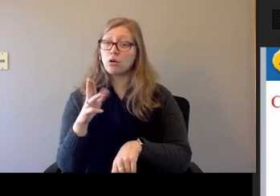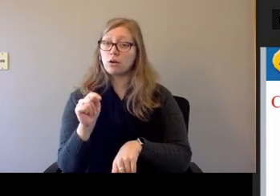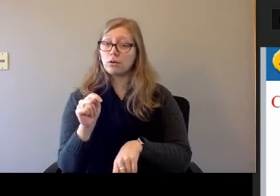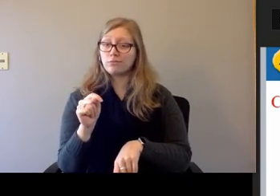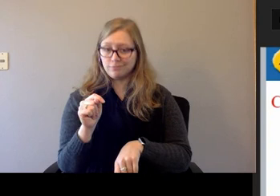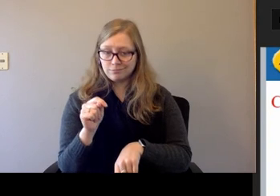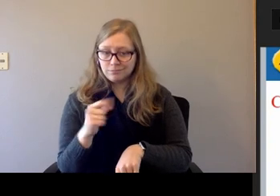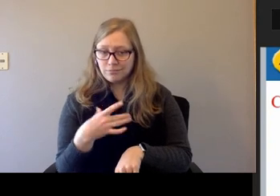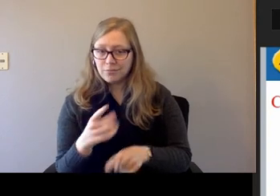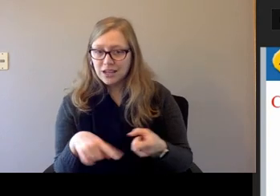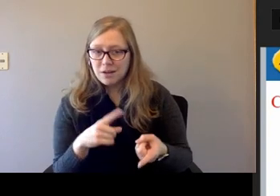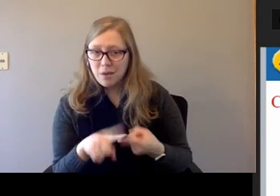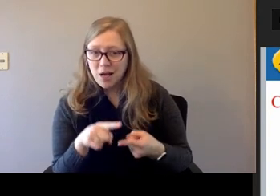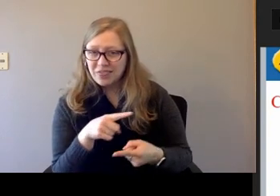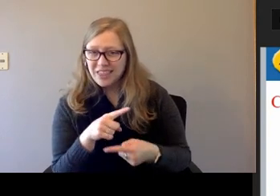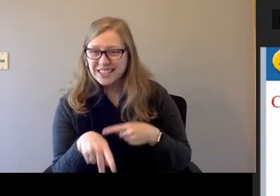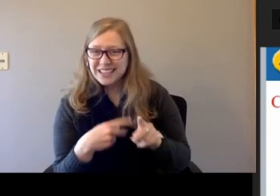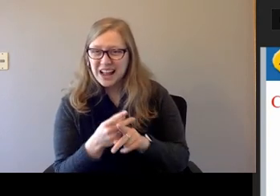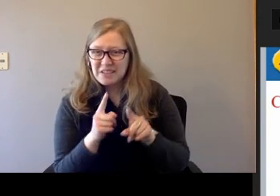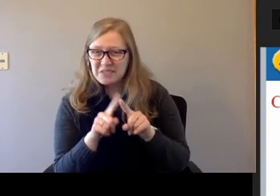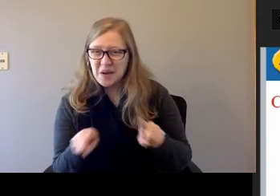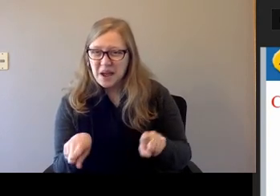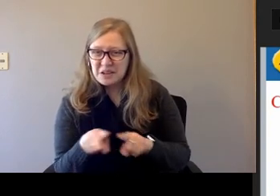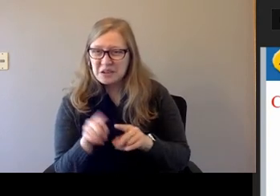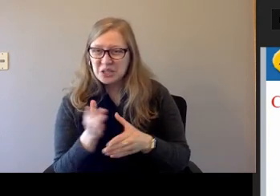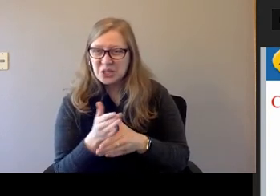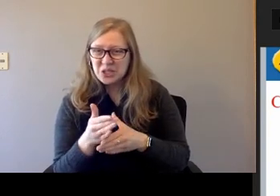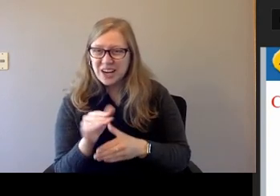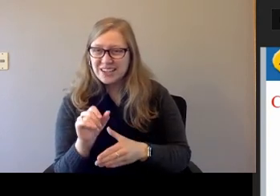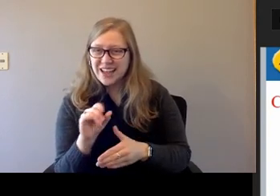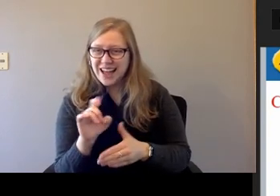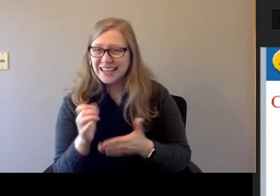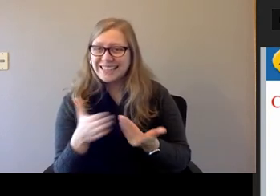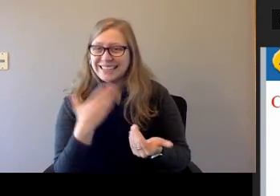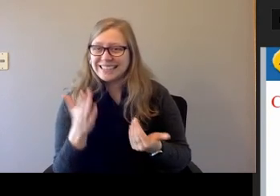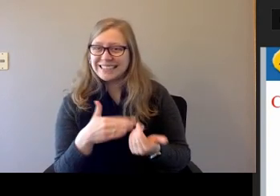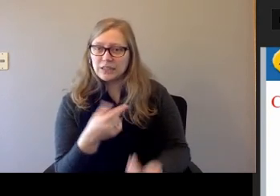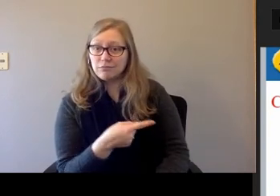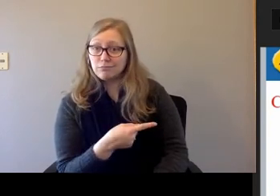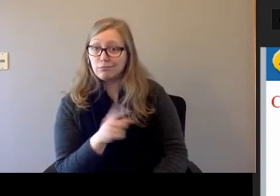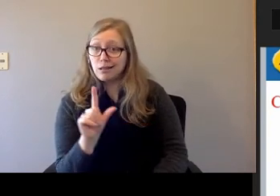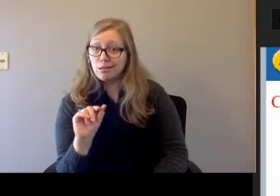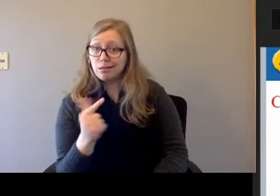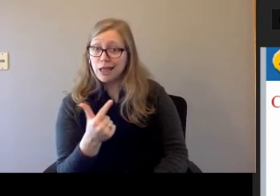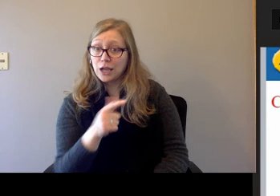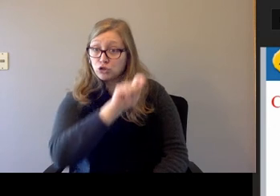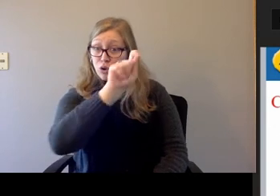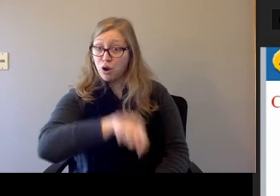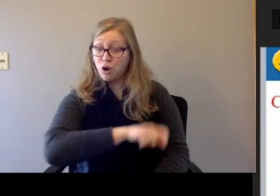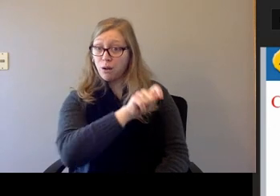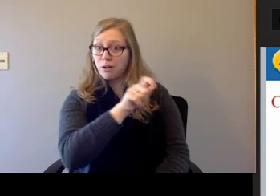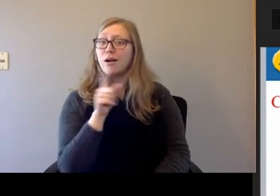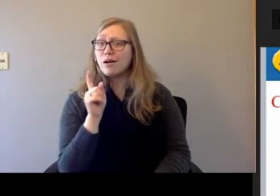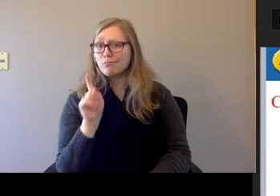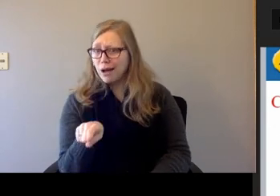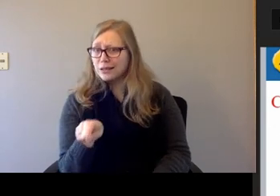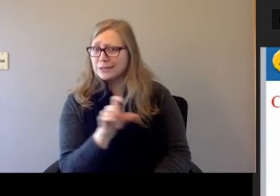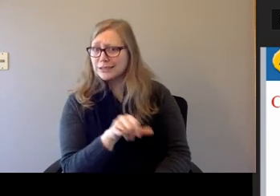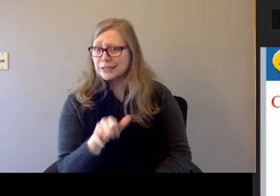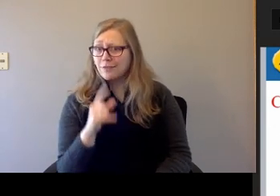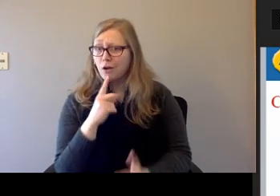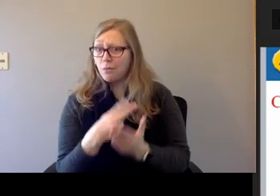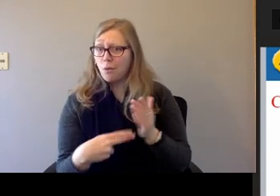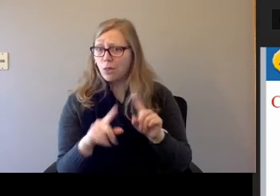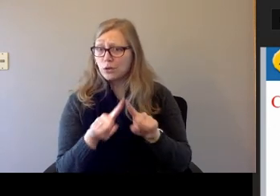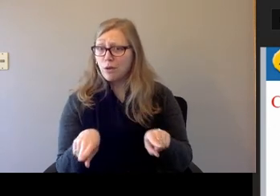like about these triangles that share a side, because that leg is going to be the same in both triangles. So we